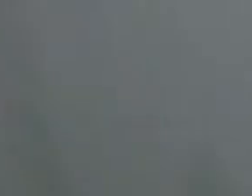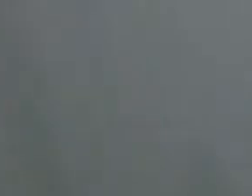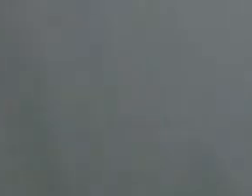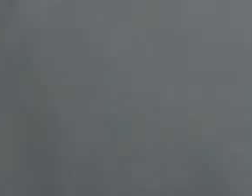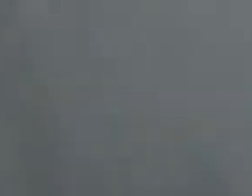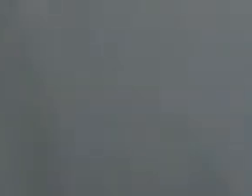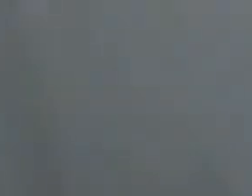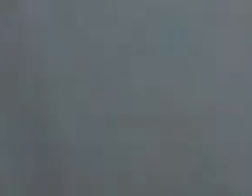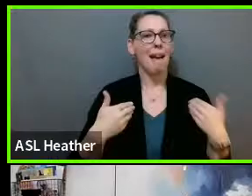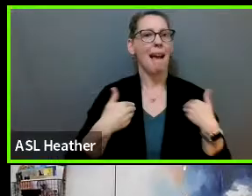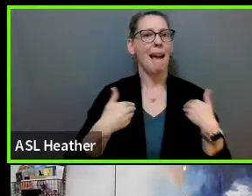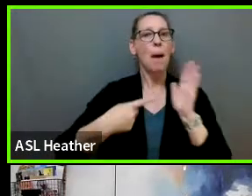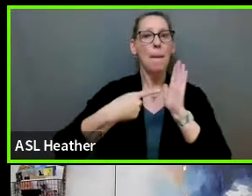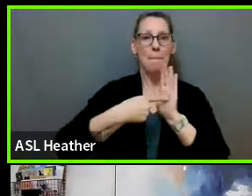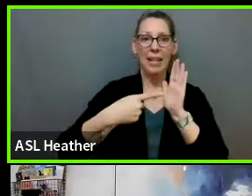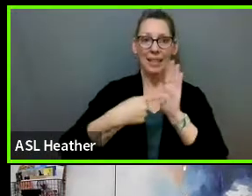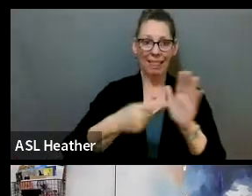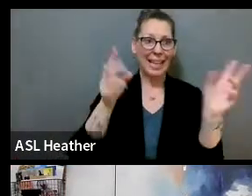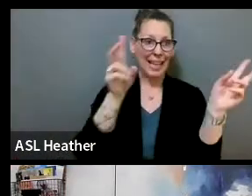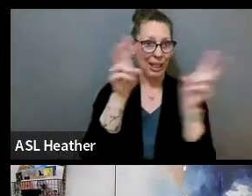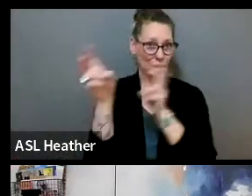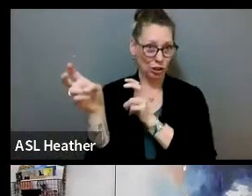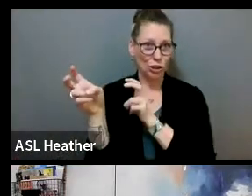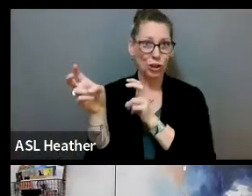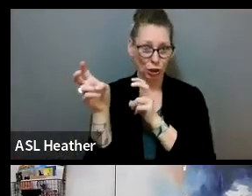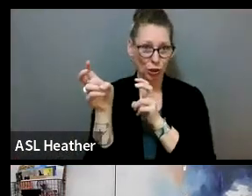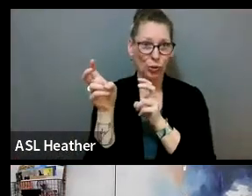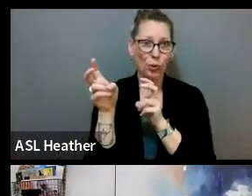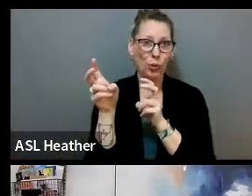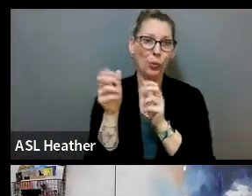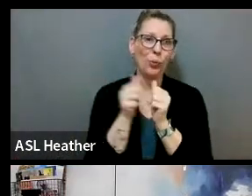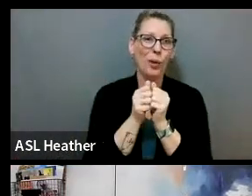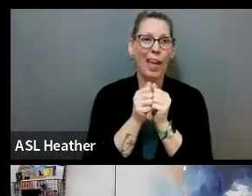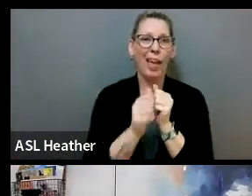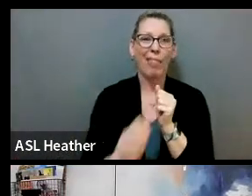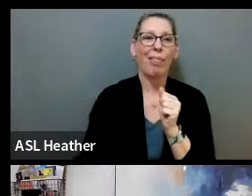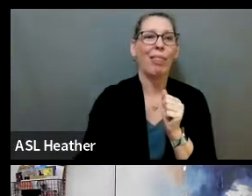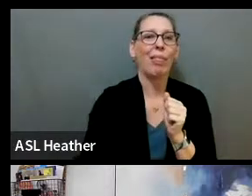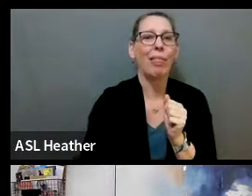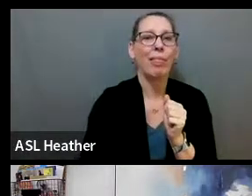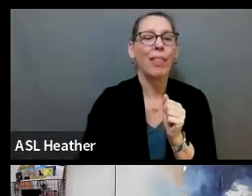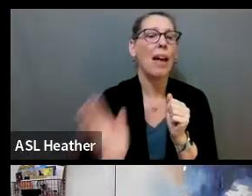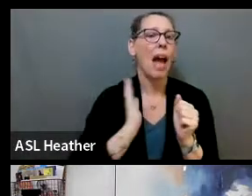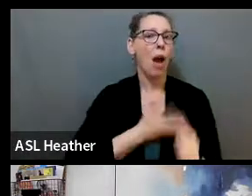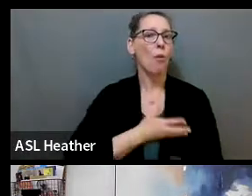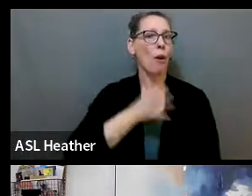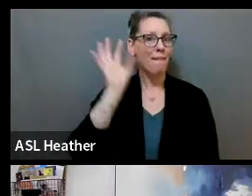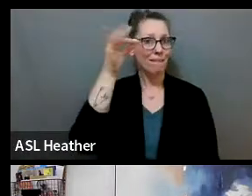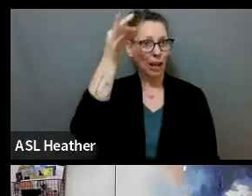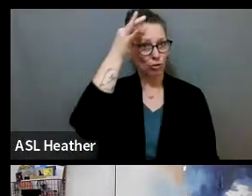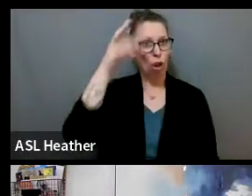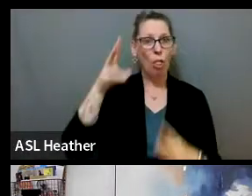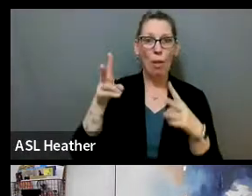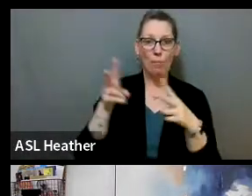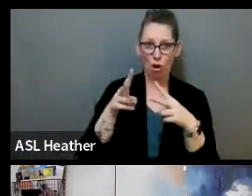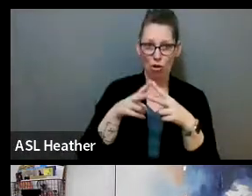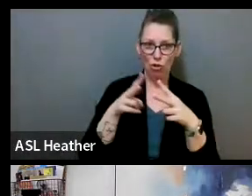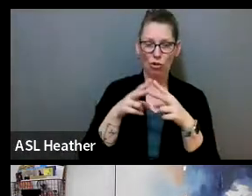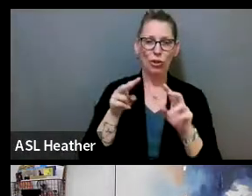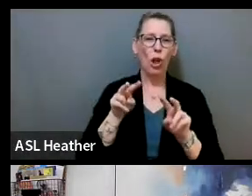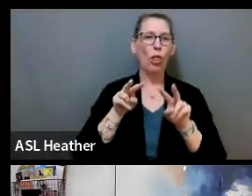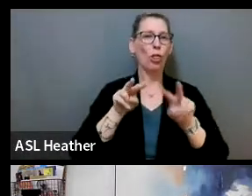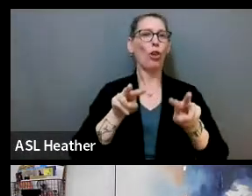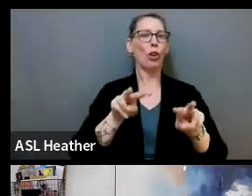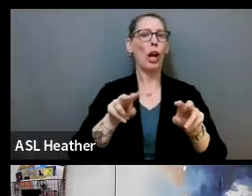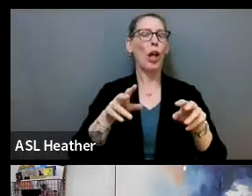modeling issue with our federal partners. We're looking at the regional